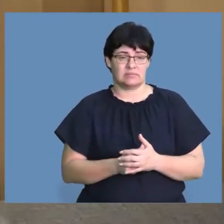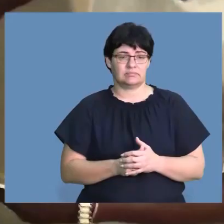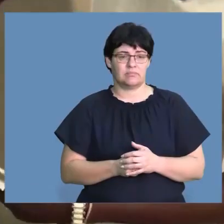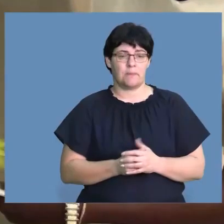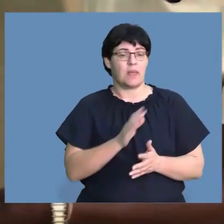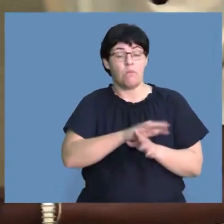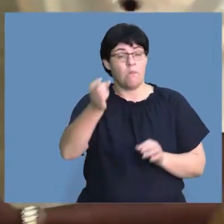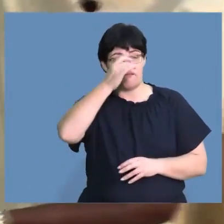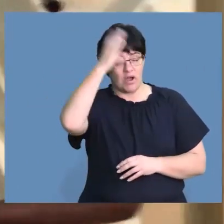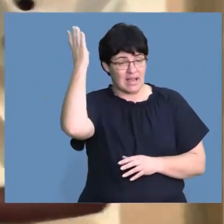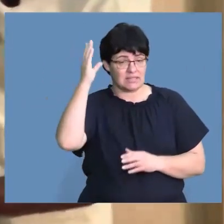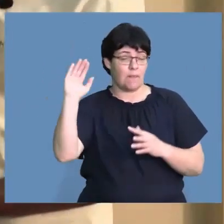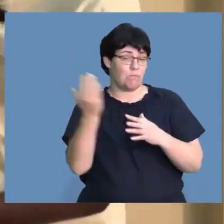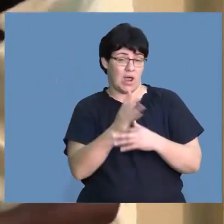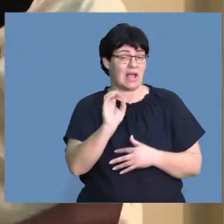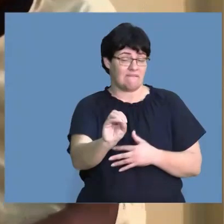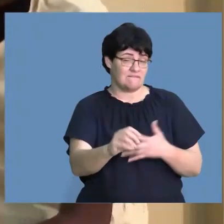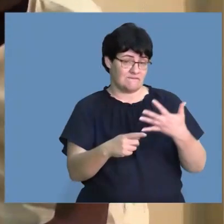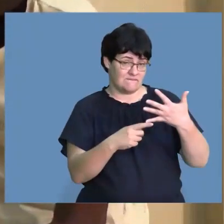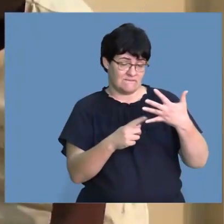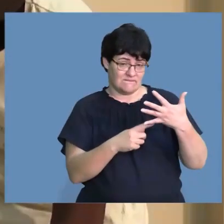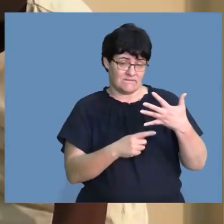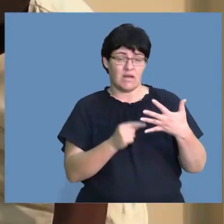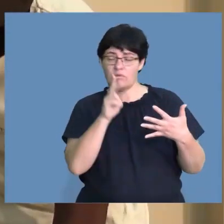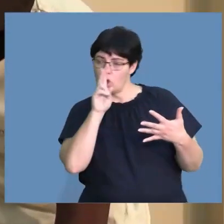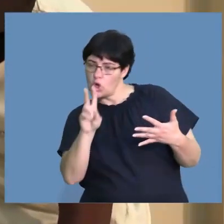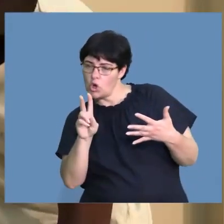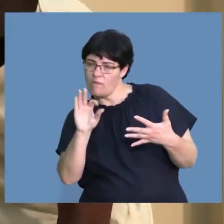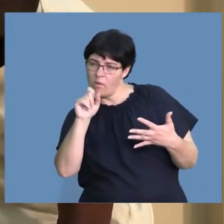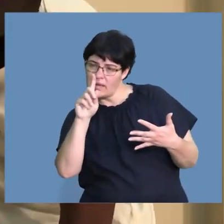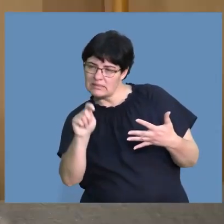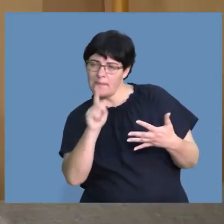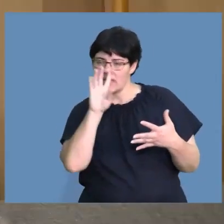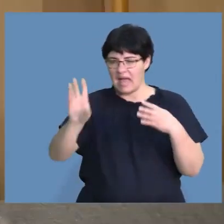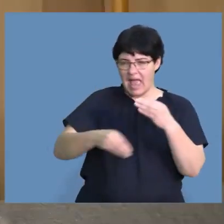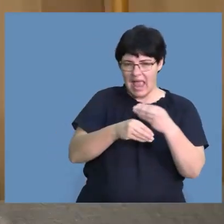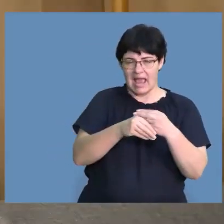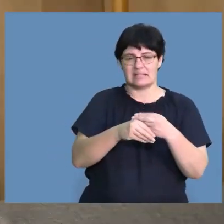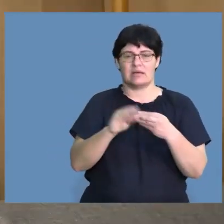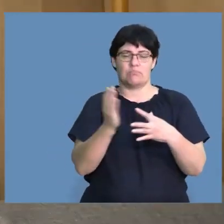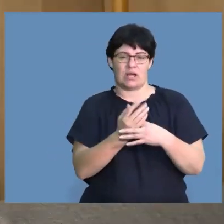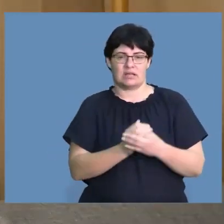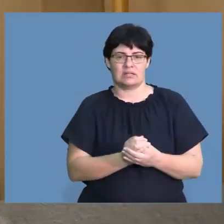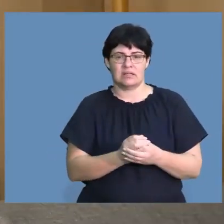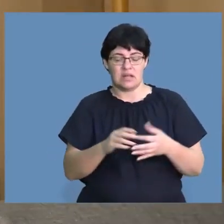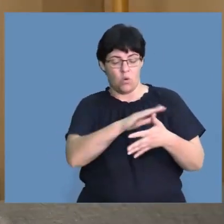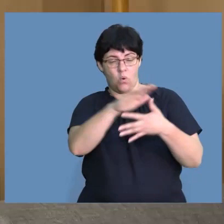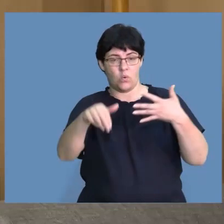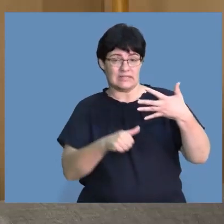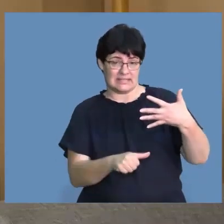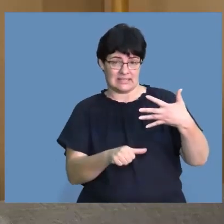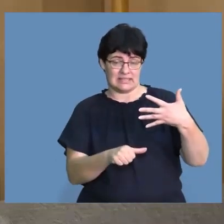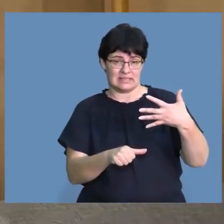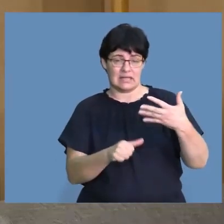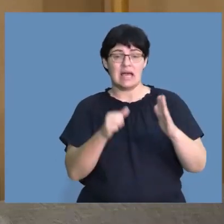very important. So don't forget to have breaks in between looking at the format of your timetable. Then the next one is mix up